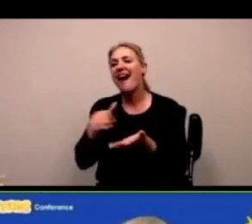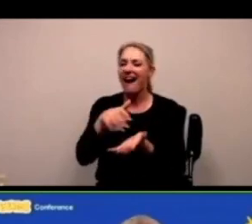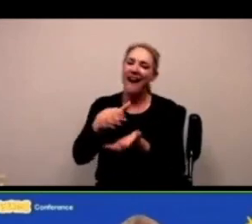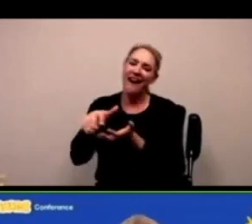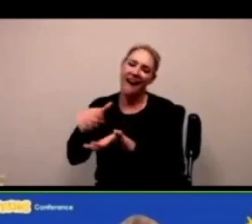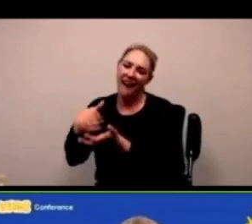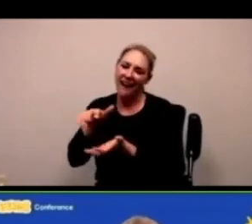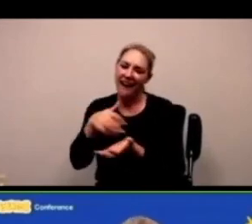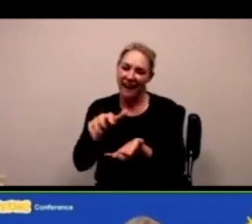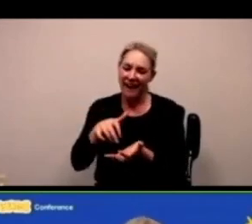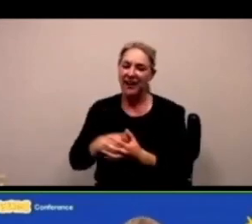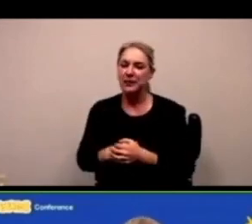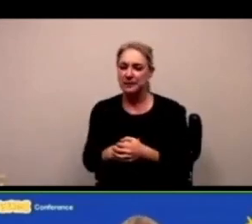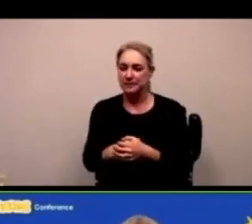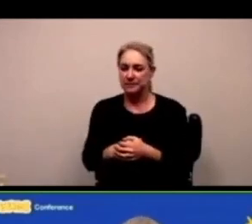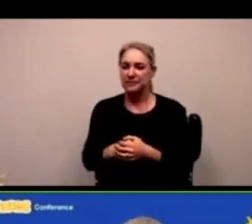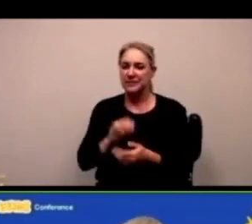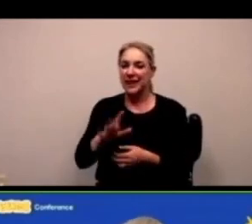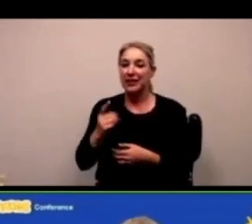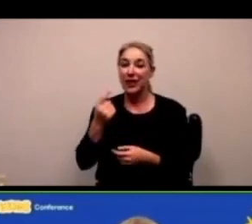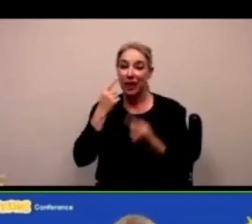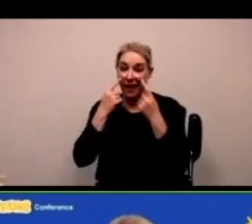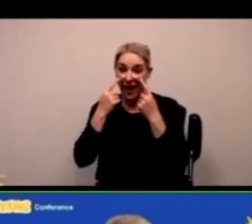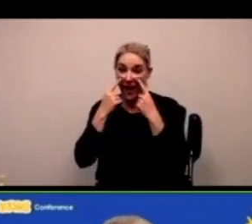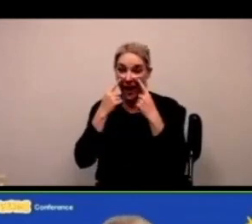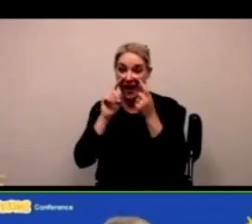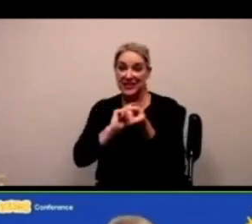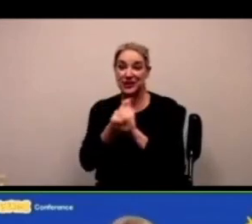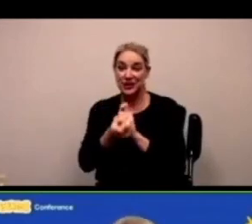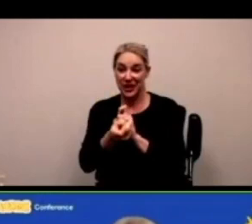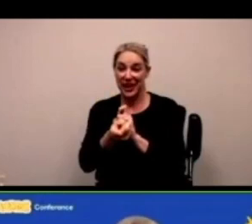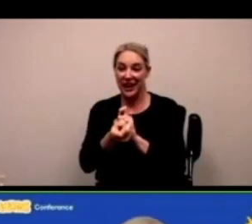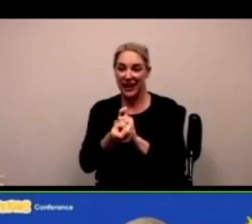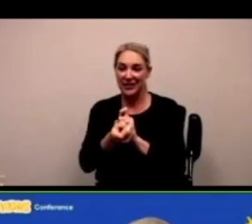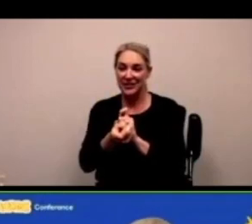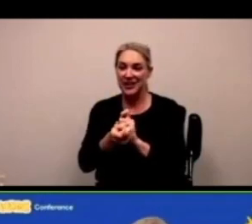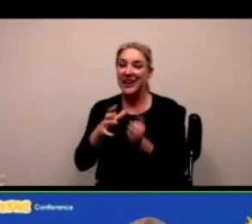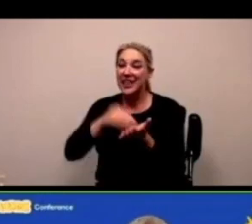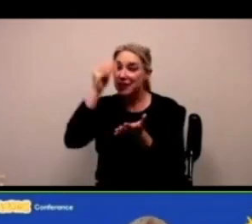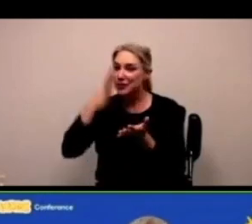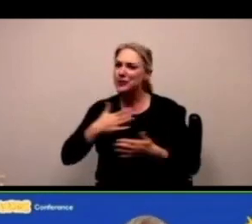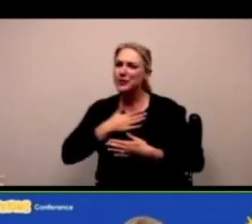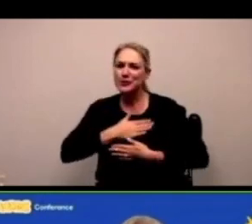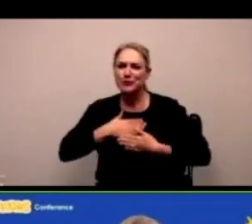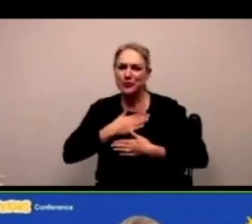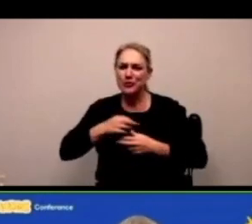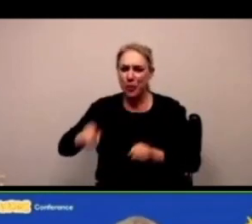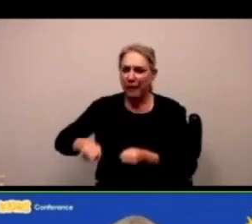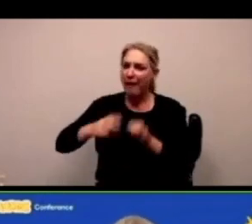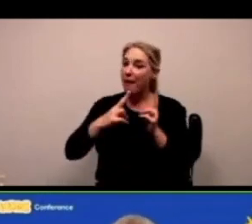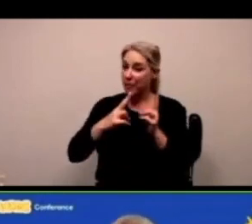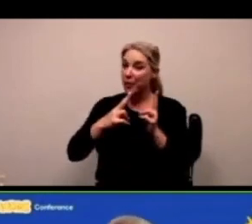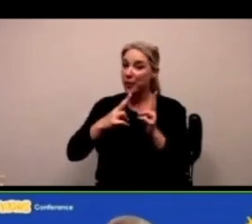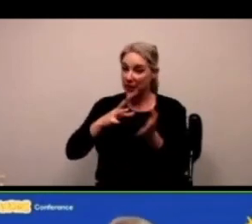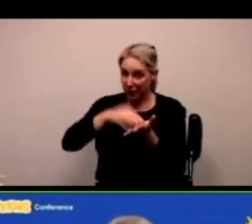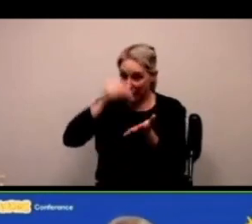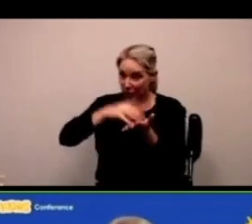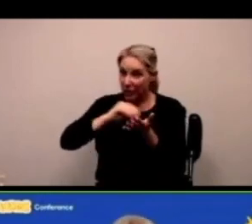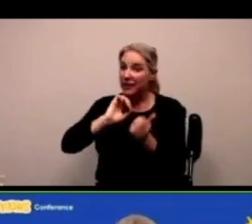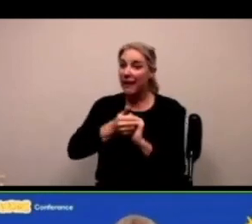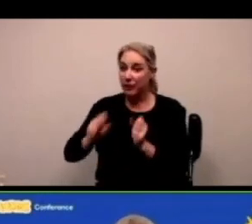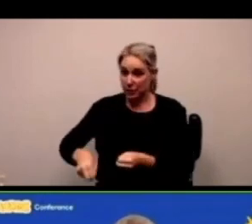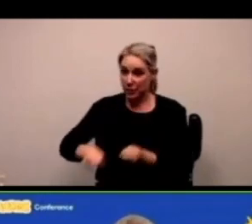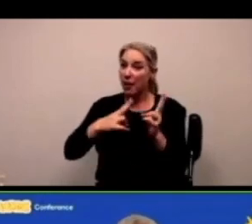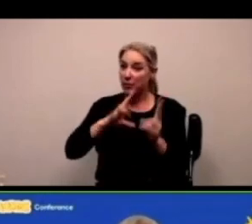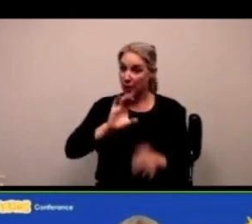eyes. So it was a lot of fun for them to do, and they loved uploading when they learned how to upload, you know, characters. They